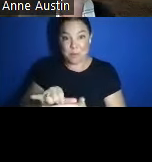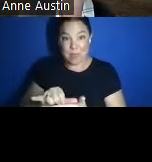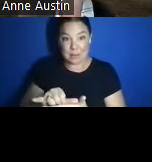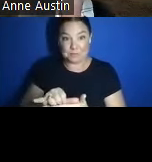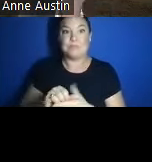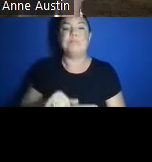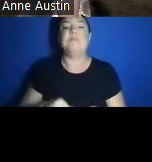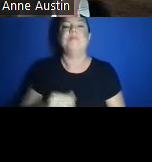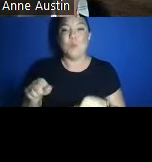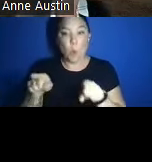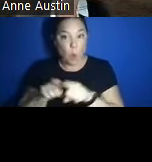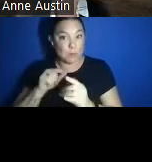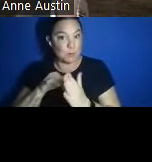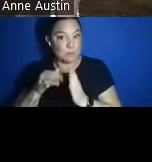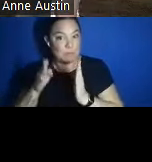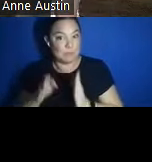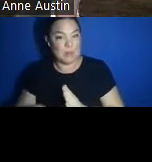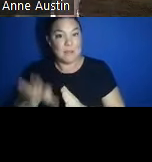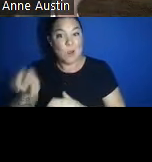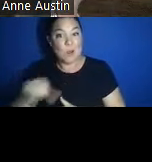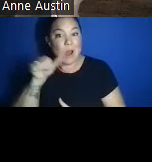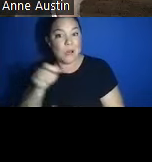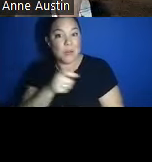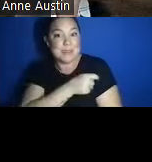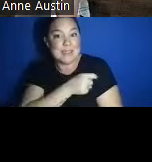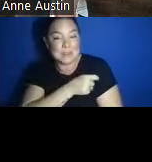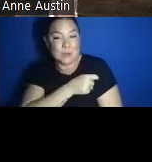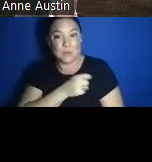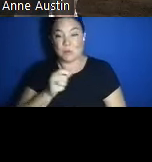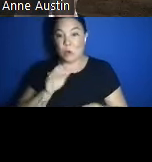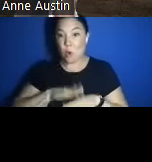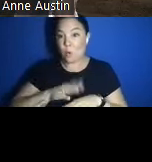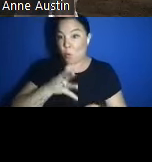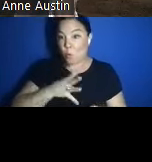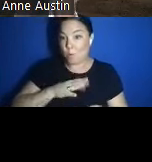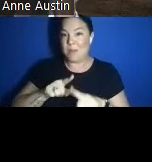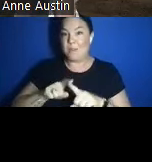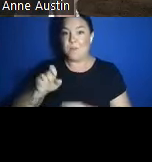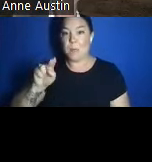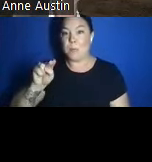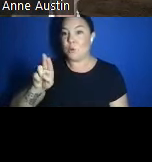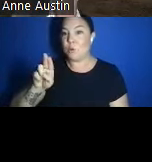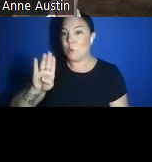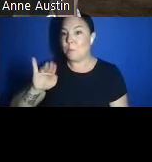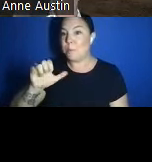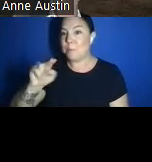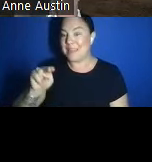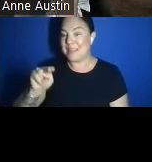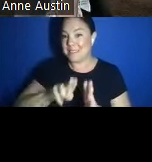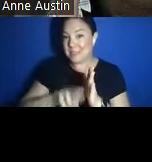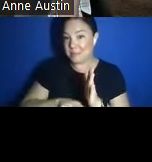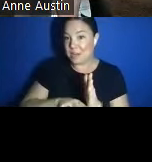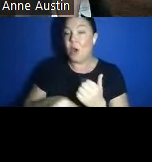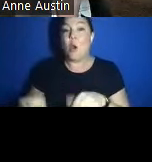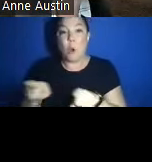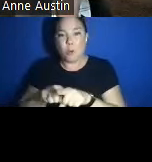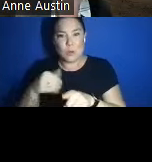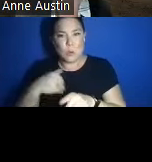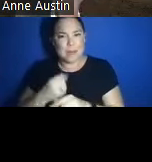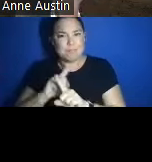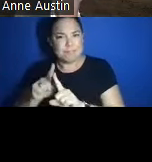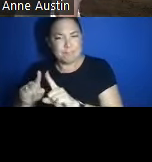identified tattoos on the abdomen of a woman from a Nubian cemetery, and he indicated that her burial included a quantity of white